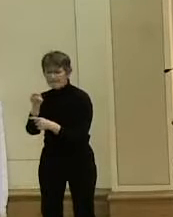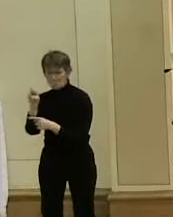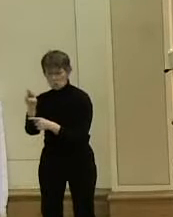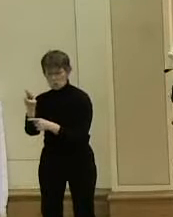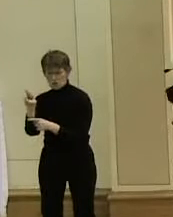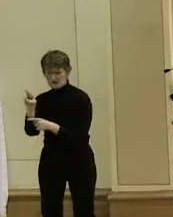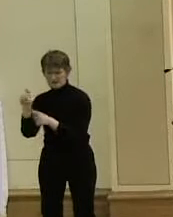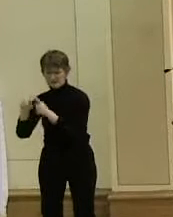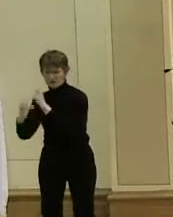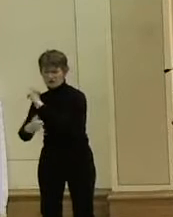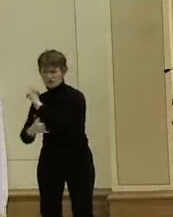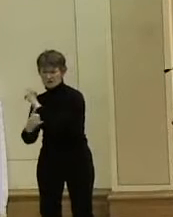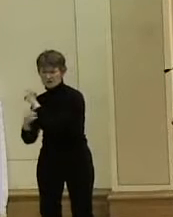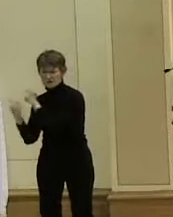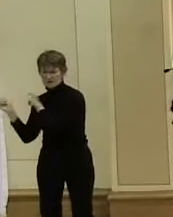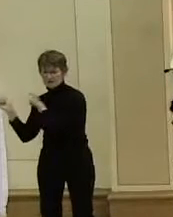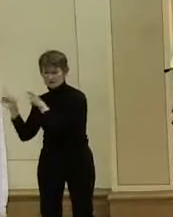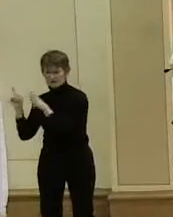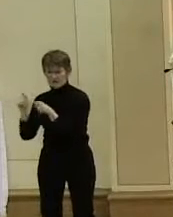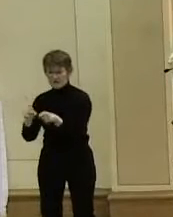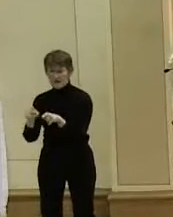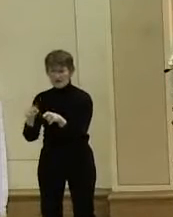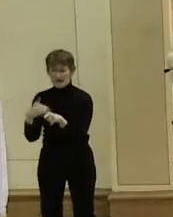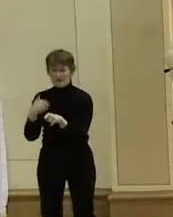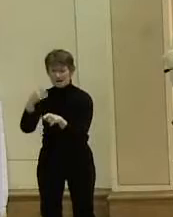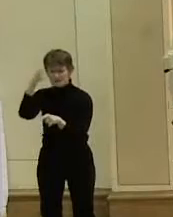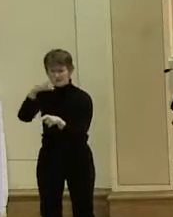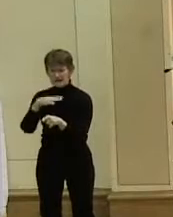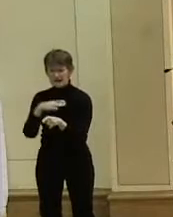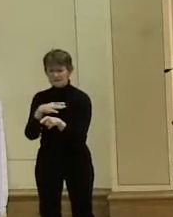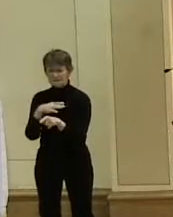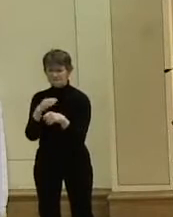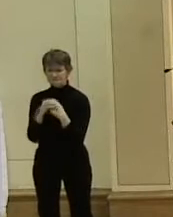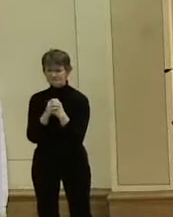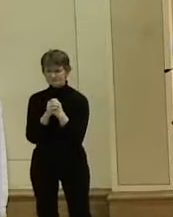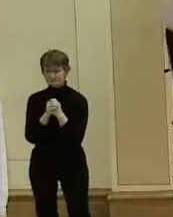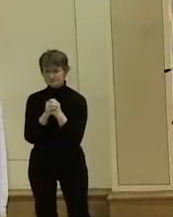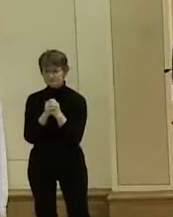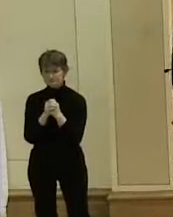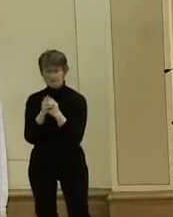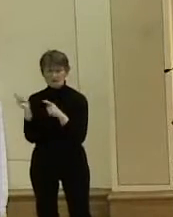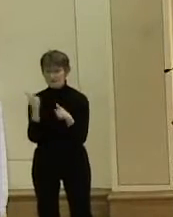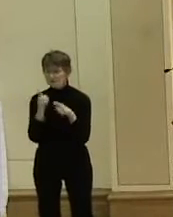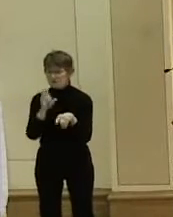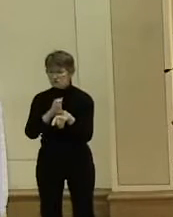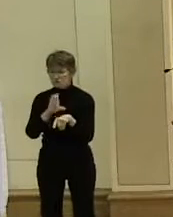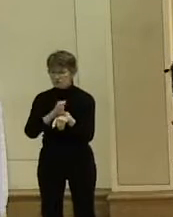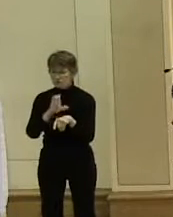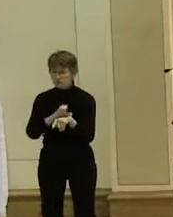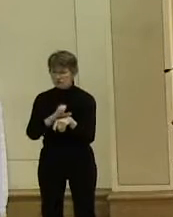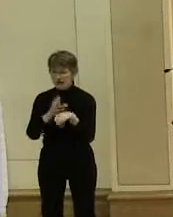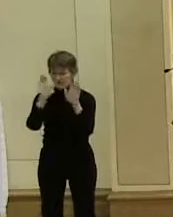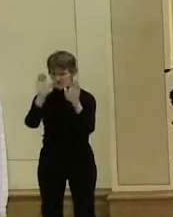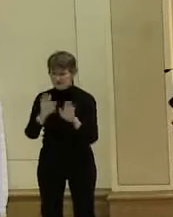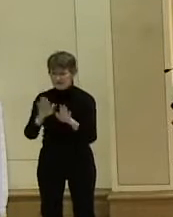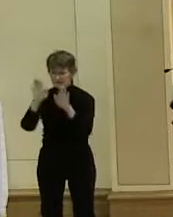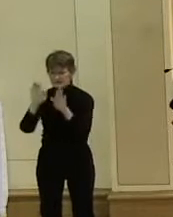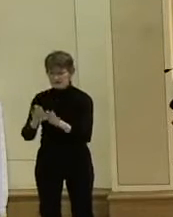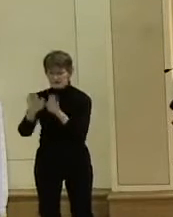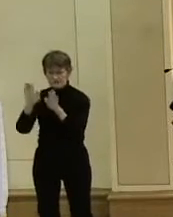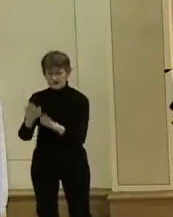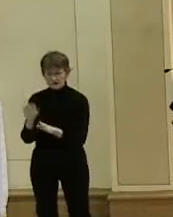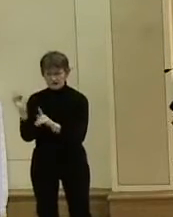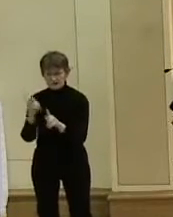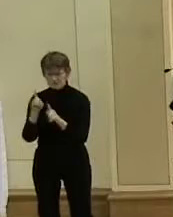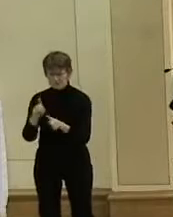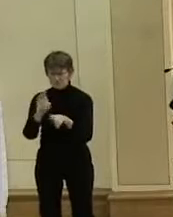man bicycled in 20 below weather to come to be at church with all of us.